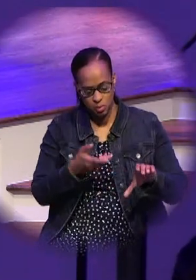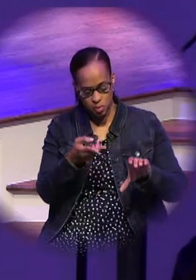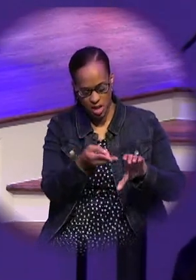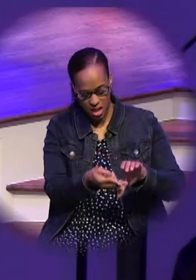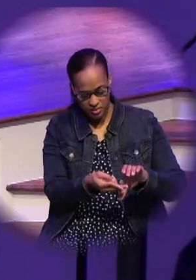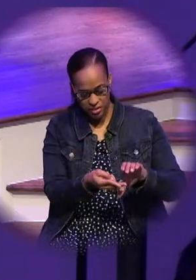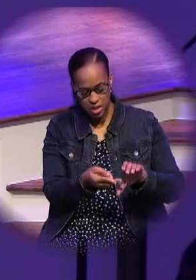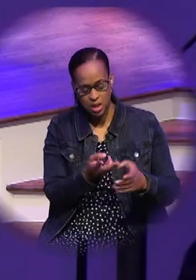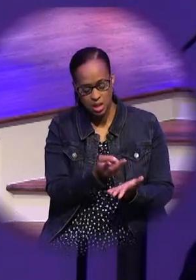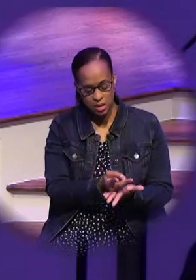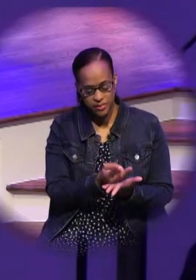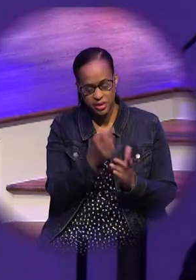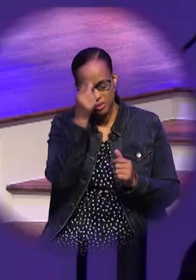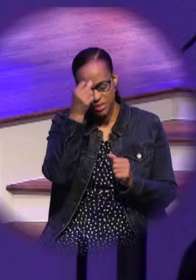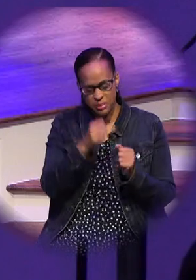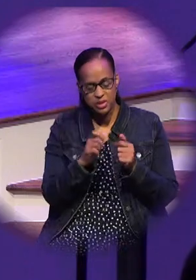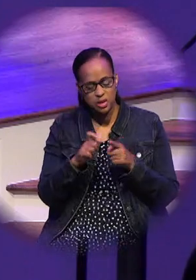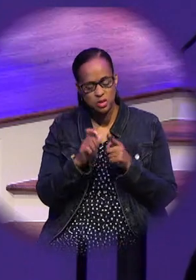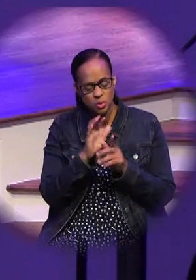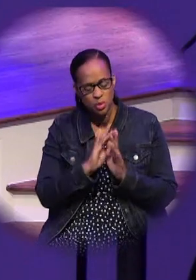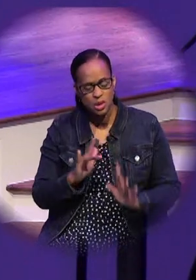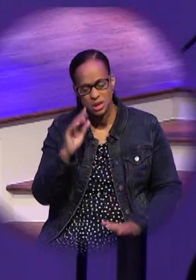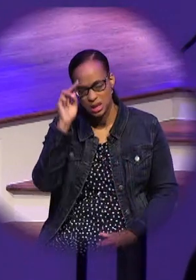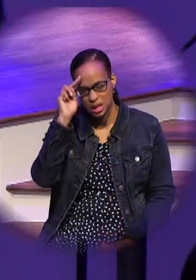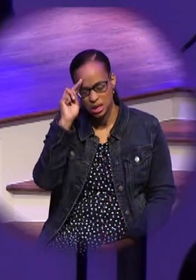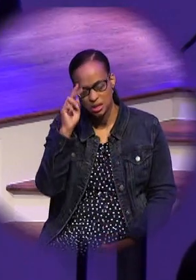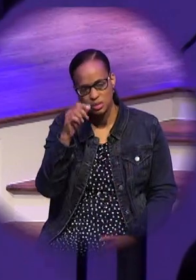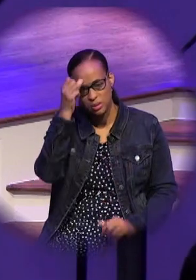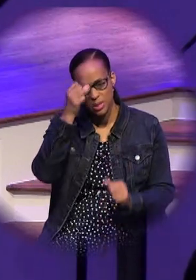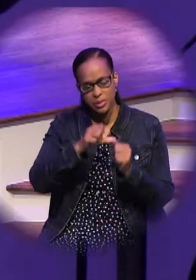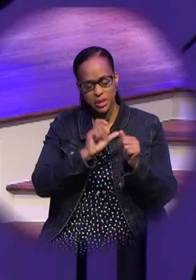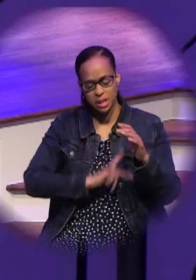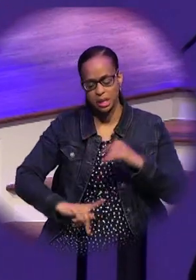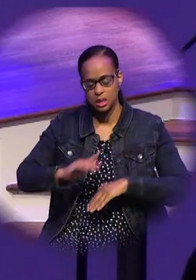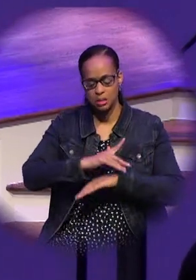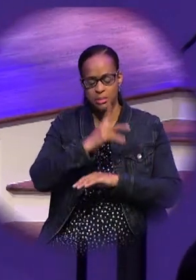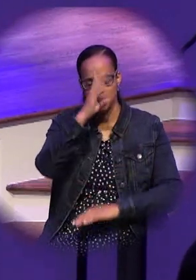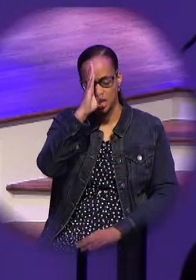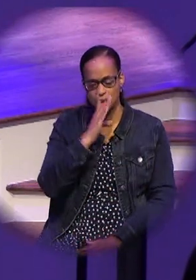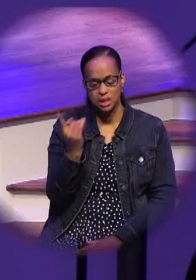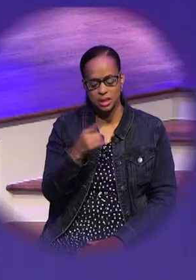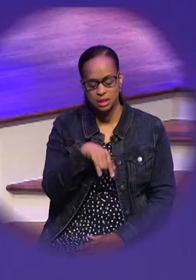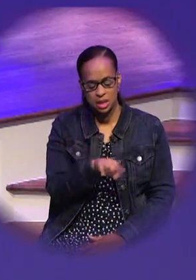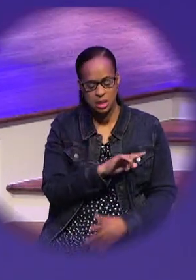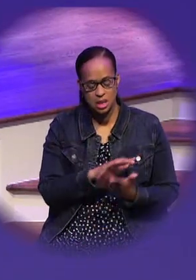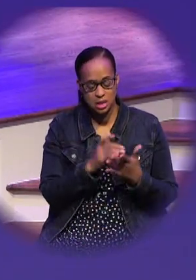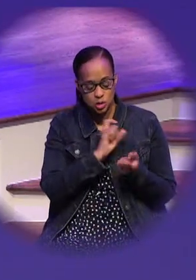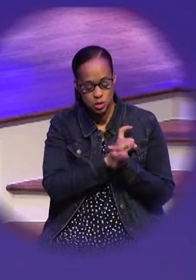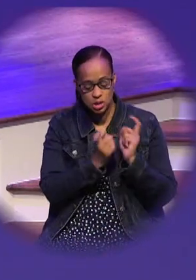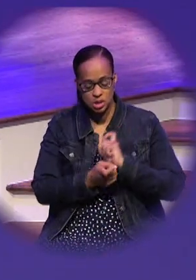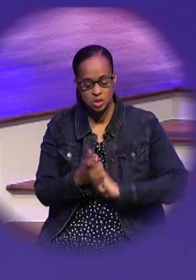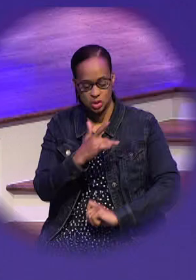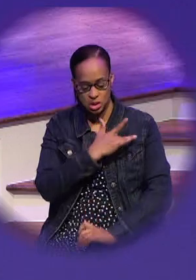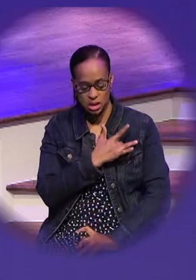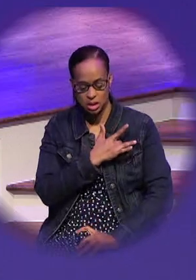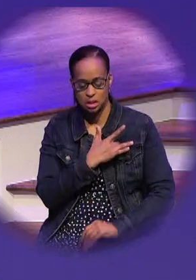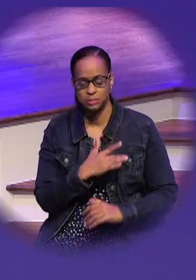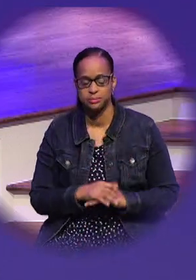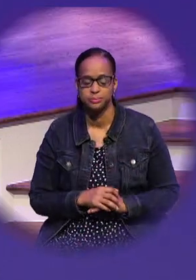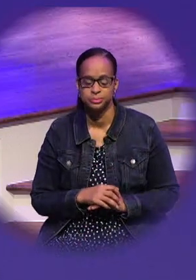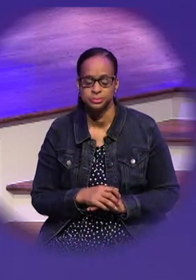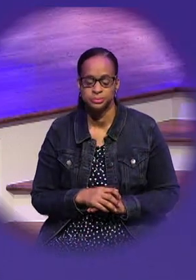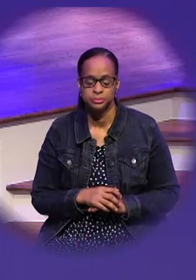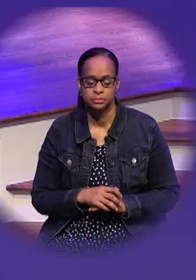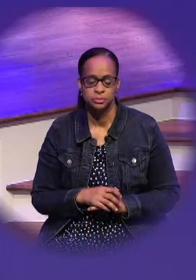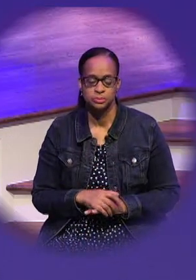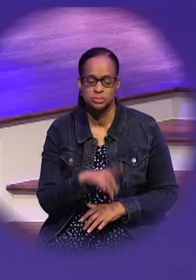there remembering these words, Nicodemus, no one can enter the kingdom of God unless he is born again. Nicodemus,